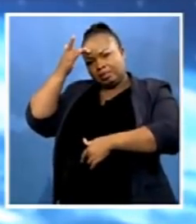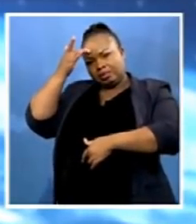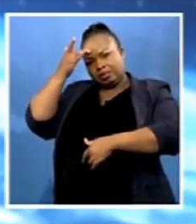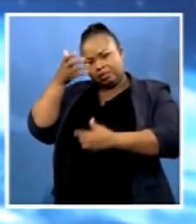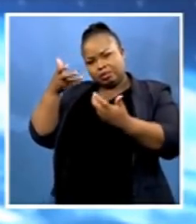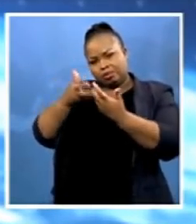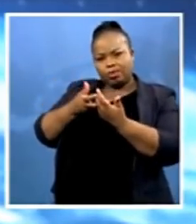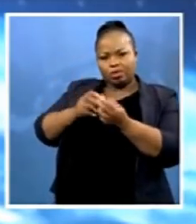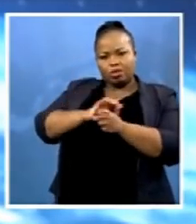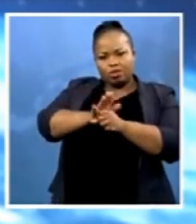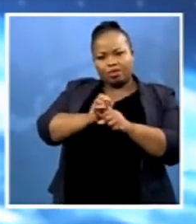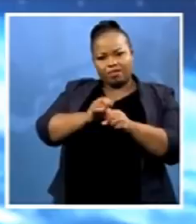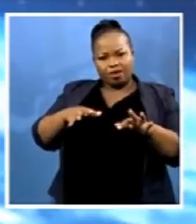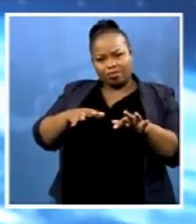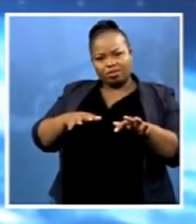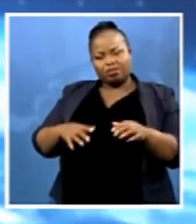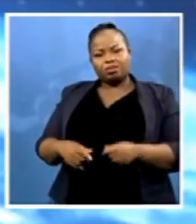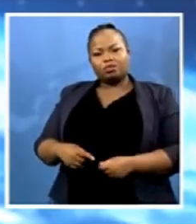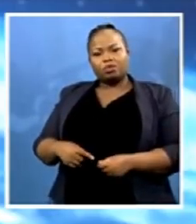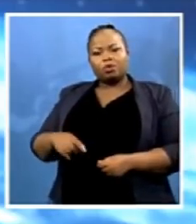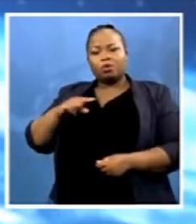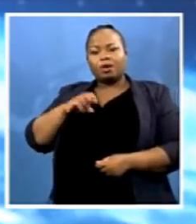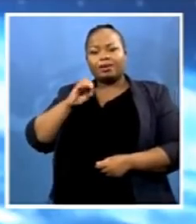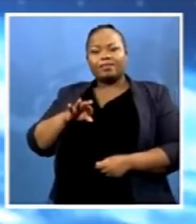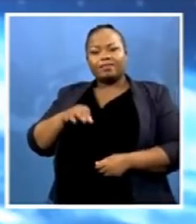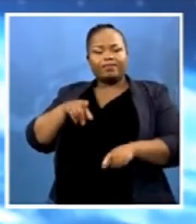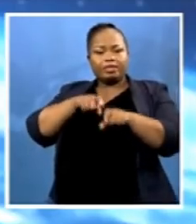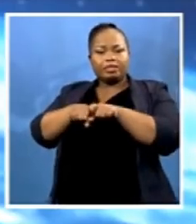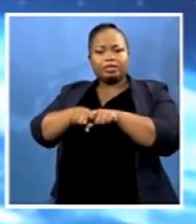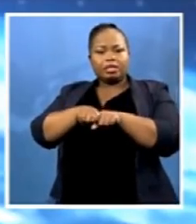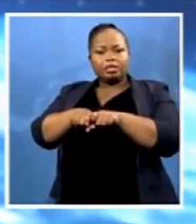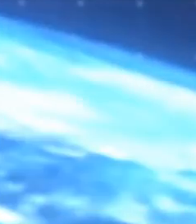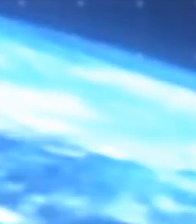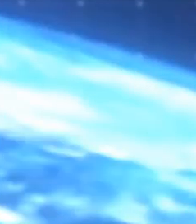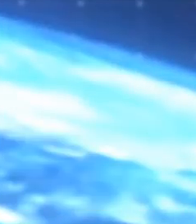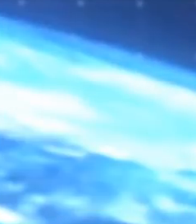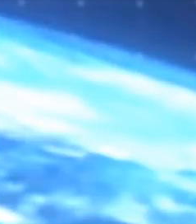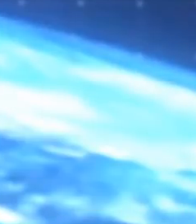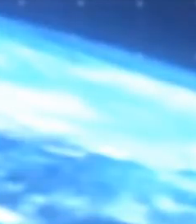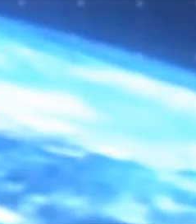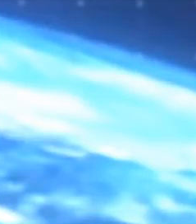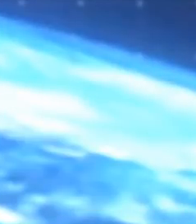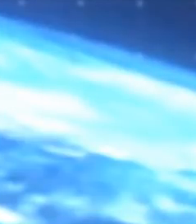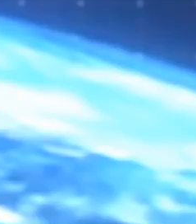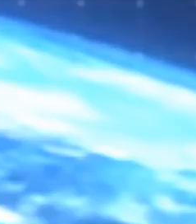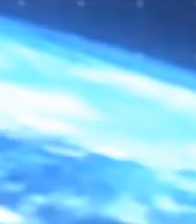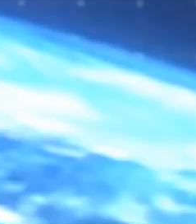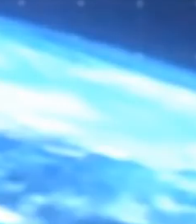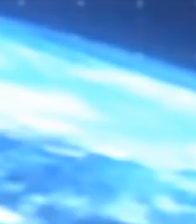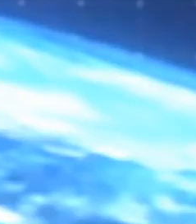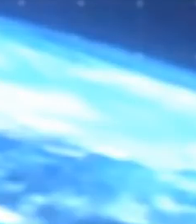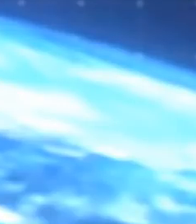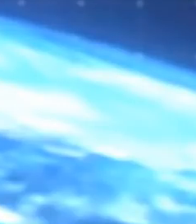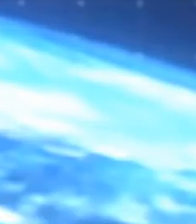without testing? How do health authorities know what's really going on? And we'll try and get the line back with you,